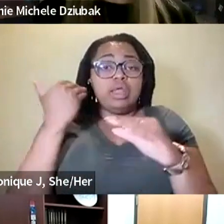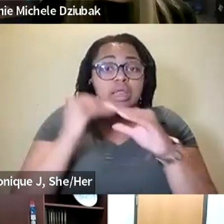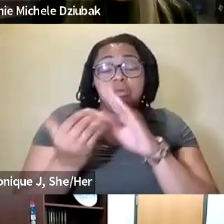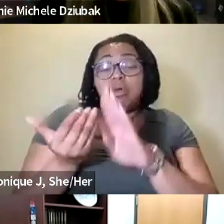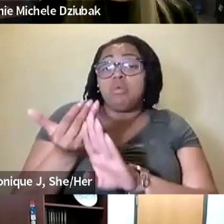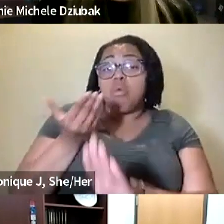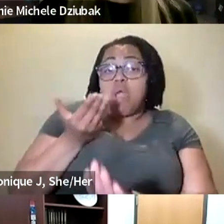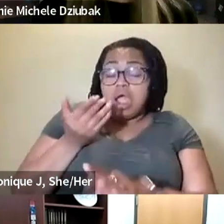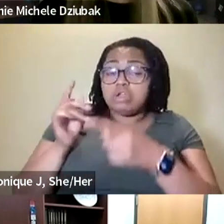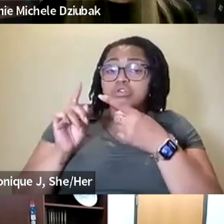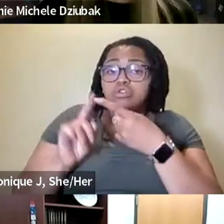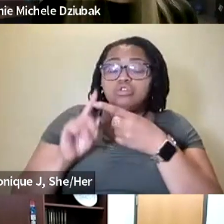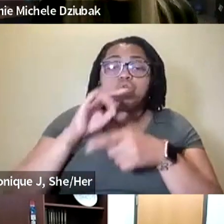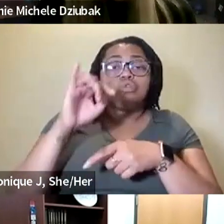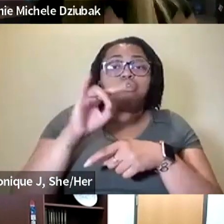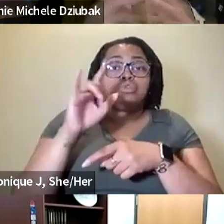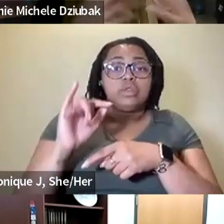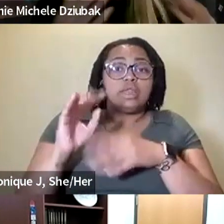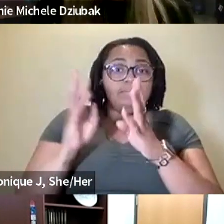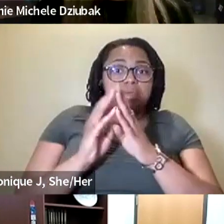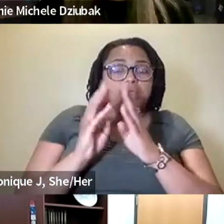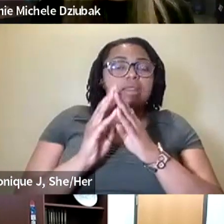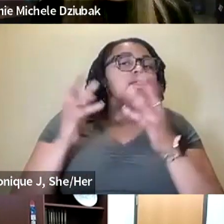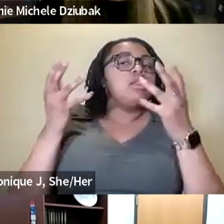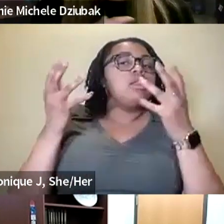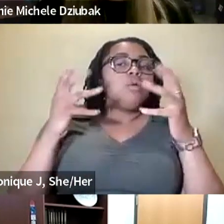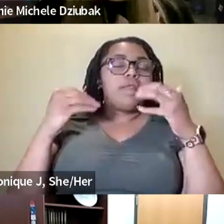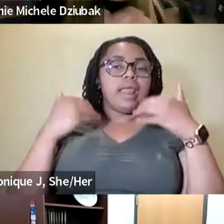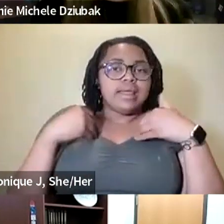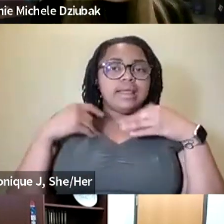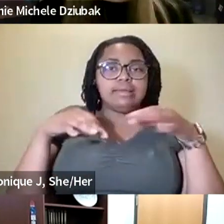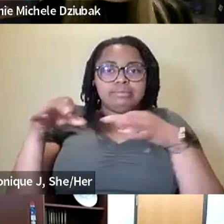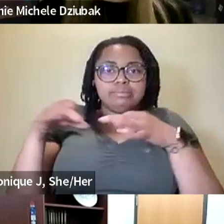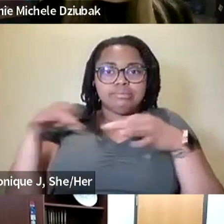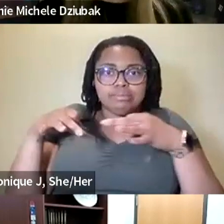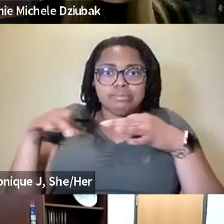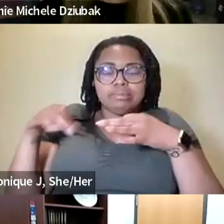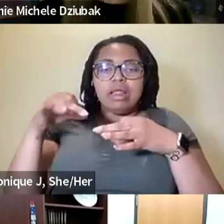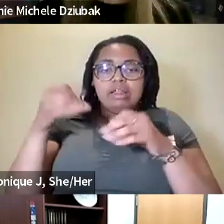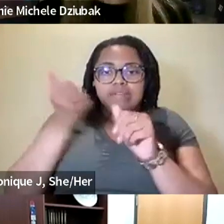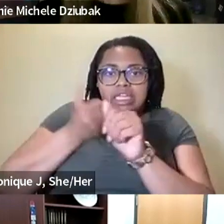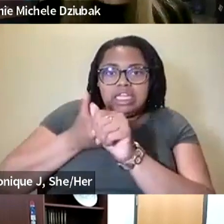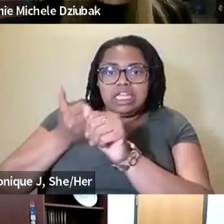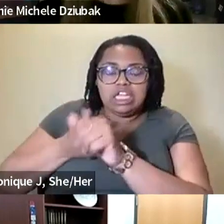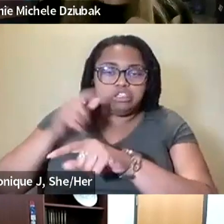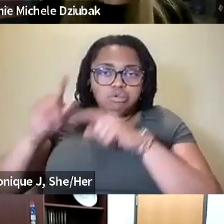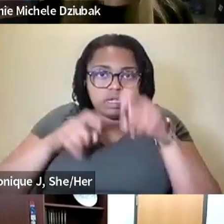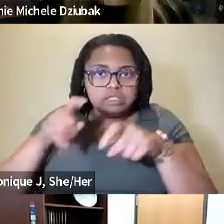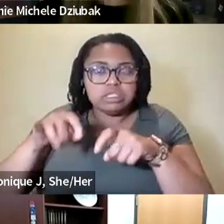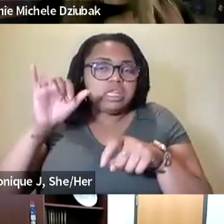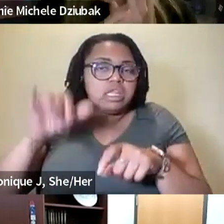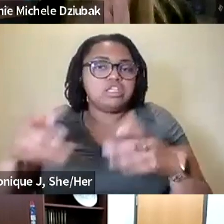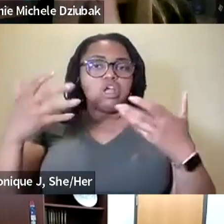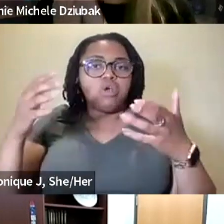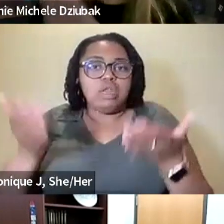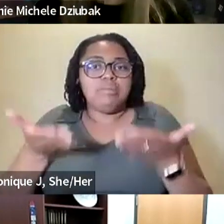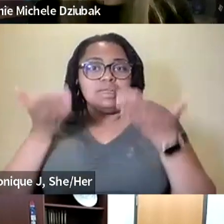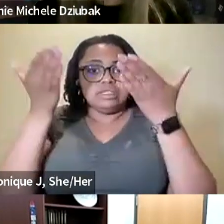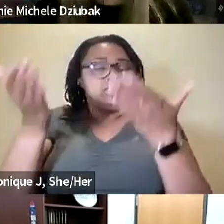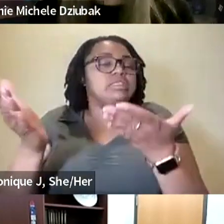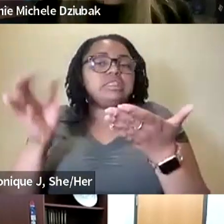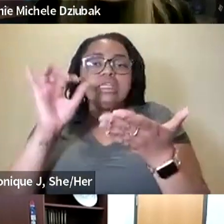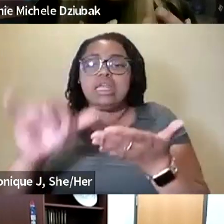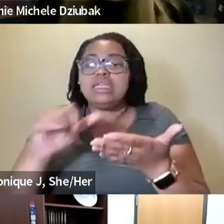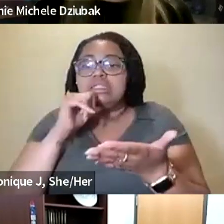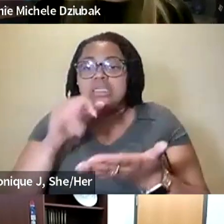to the July meeting that has a rundown of every single question that has been suggested that is not currently